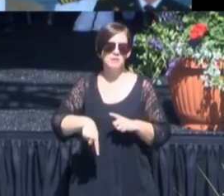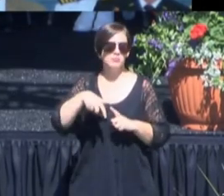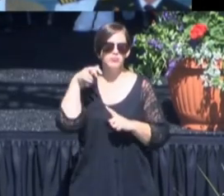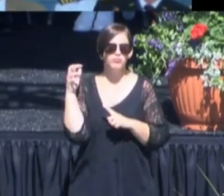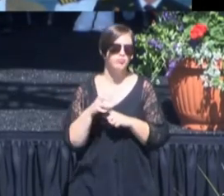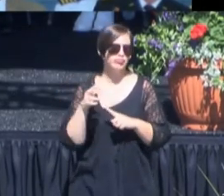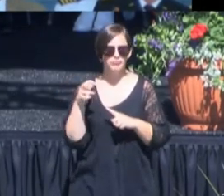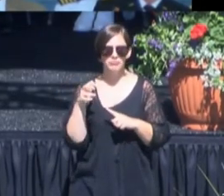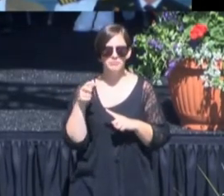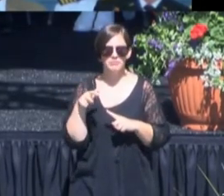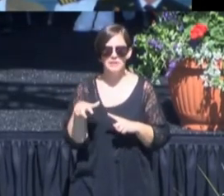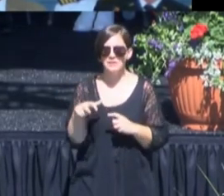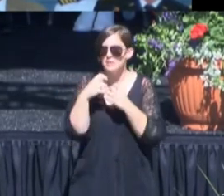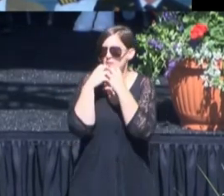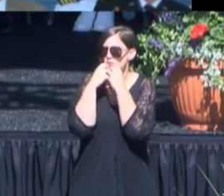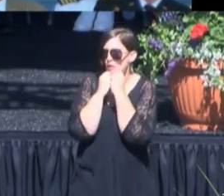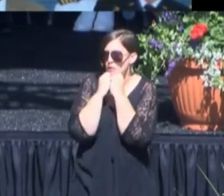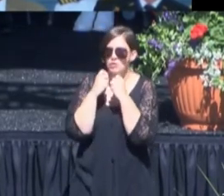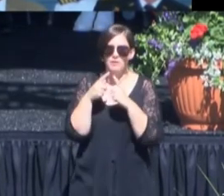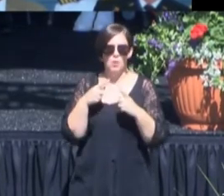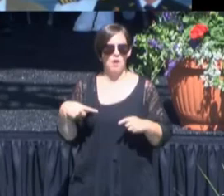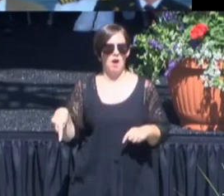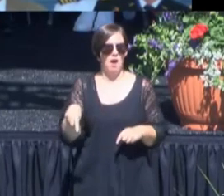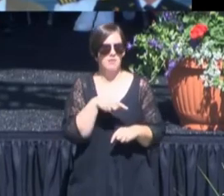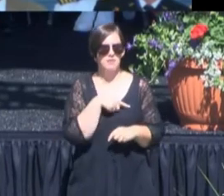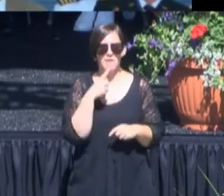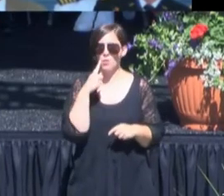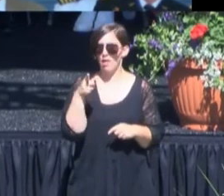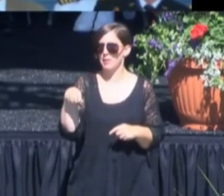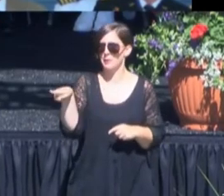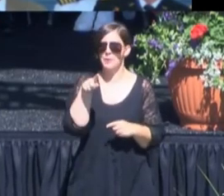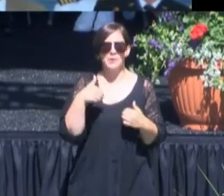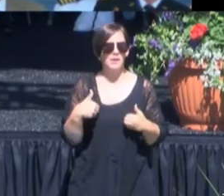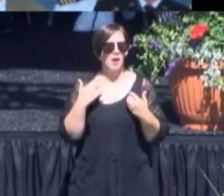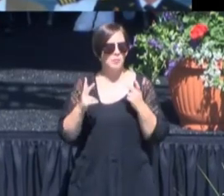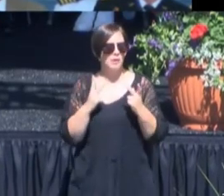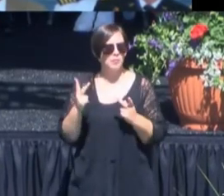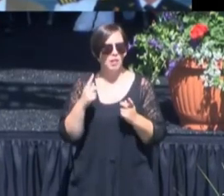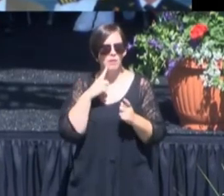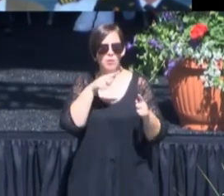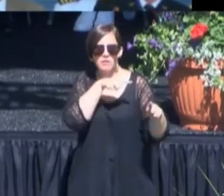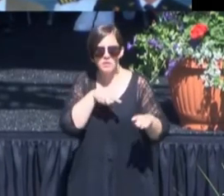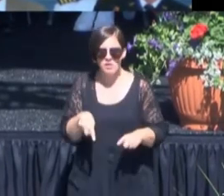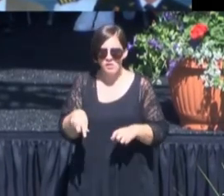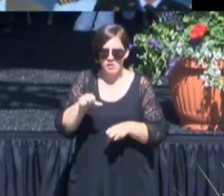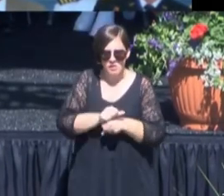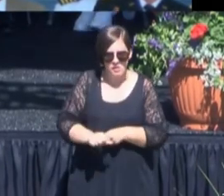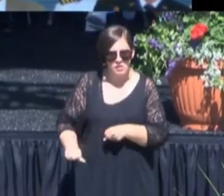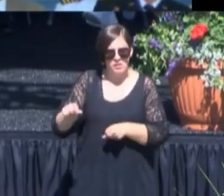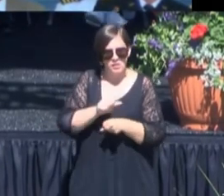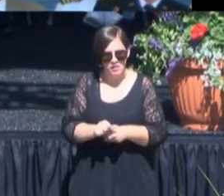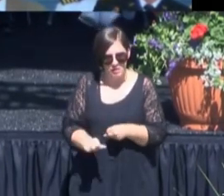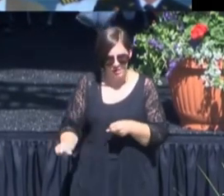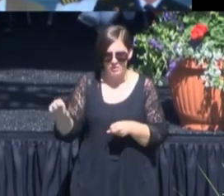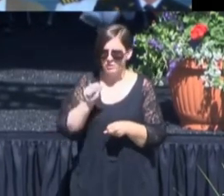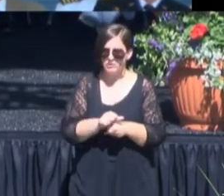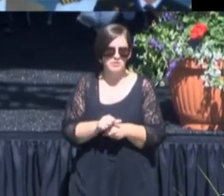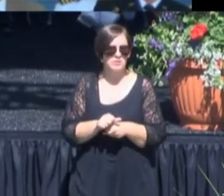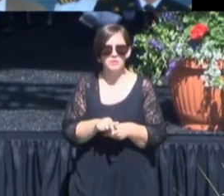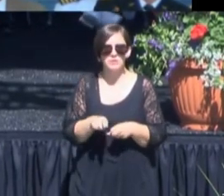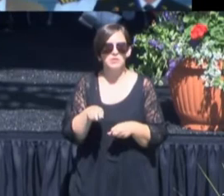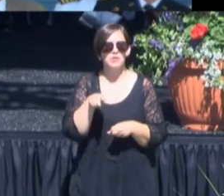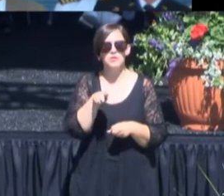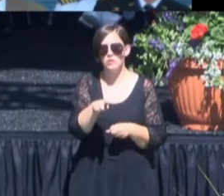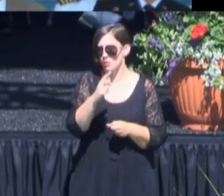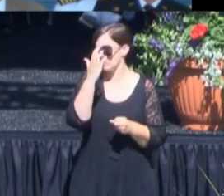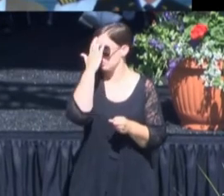is a national treasure for us. And for the young people who've been through it, who had their nose to the grindstone, you cannot